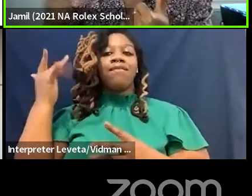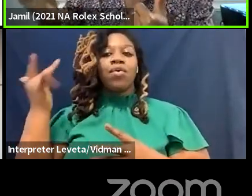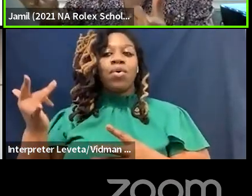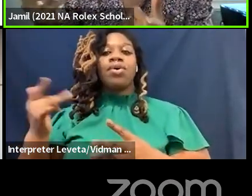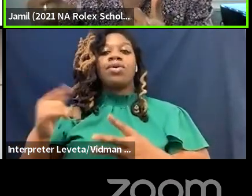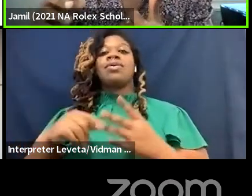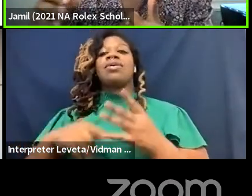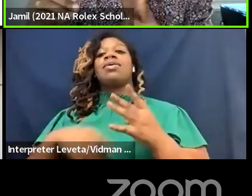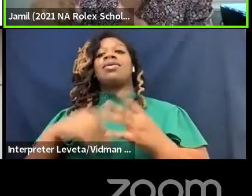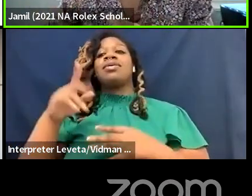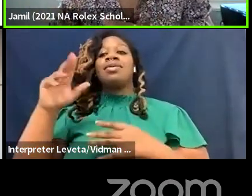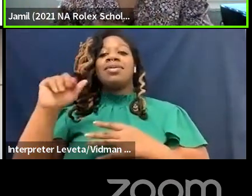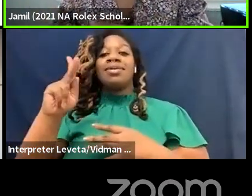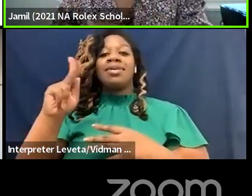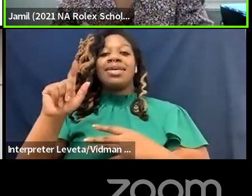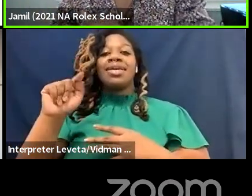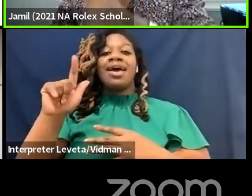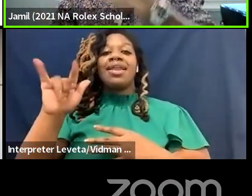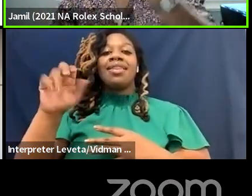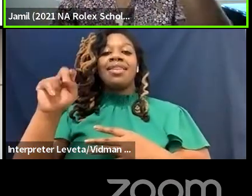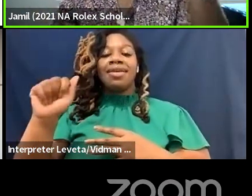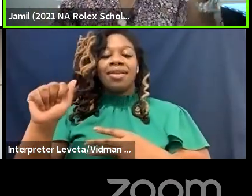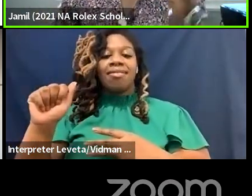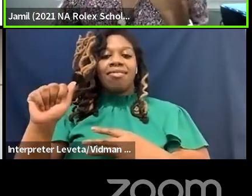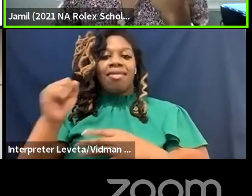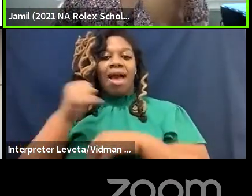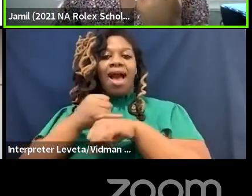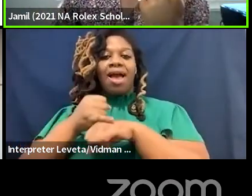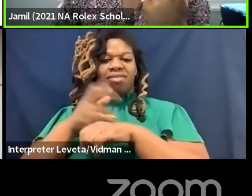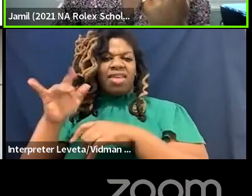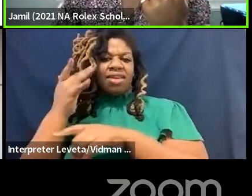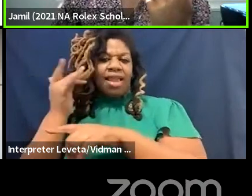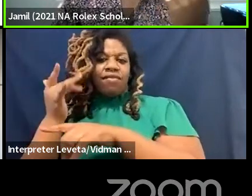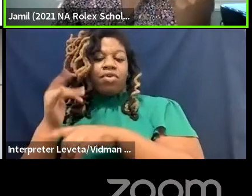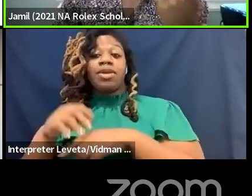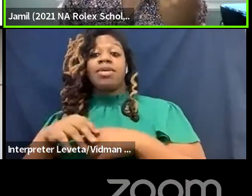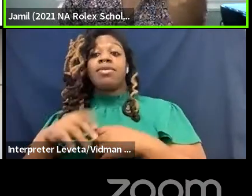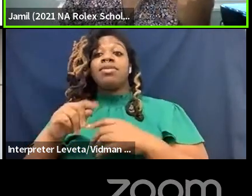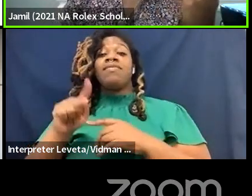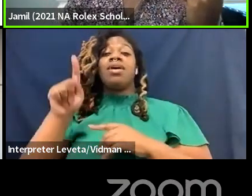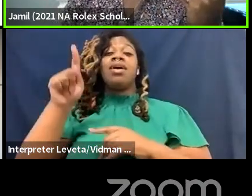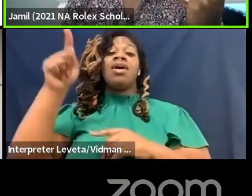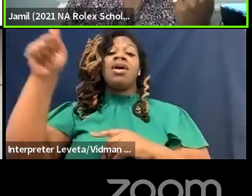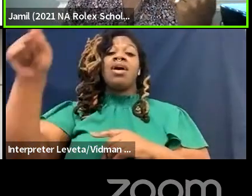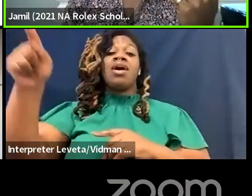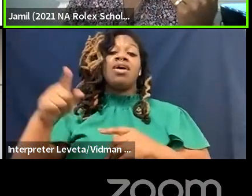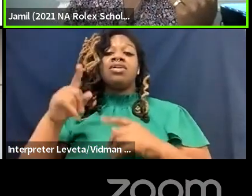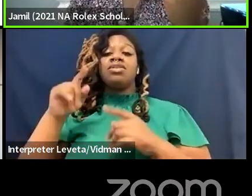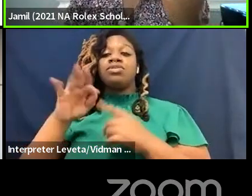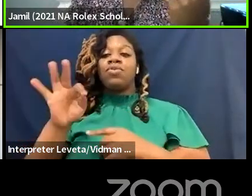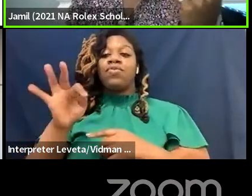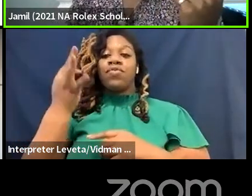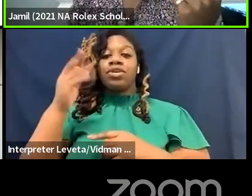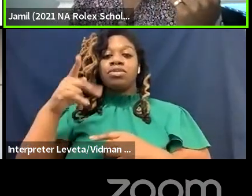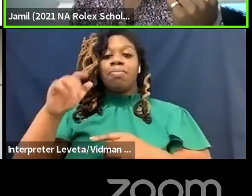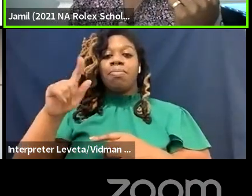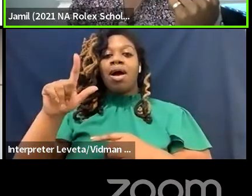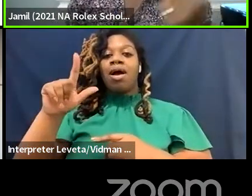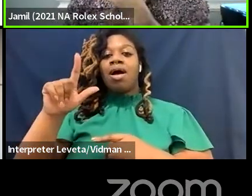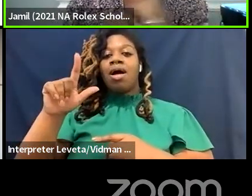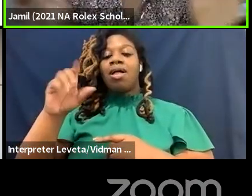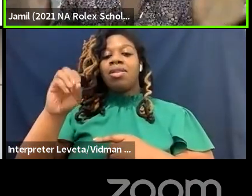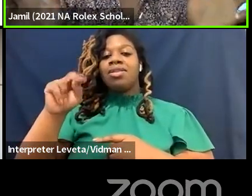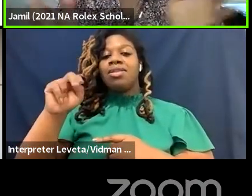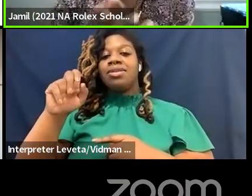Catalina Island, which is still California, and then further out all the way to the French Polynesian island, Marais, which is just south of